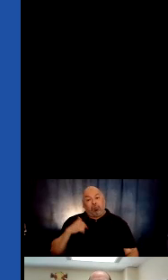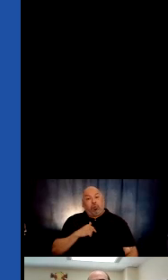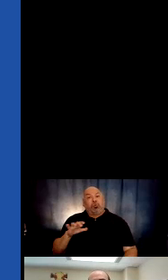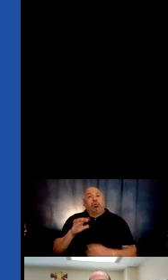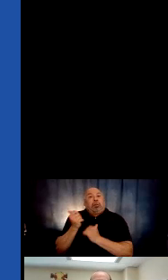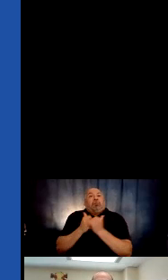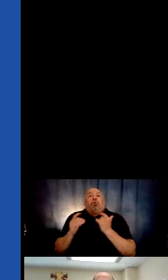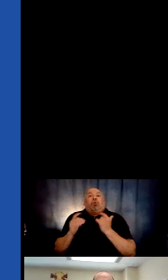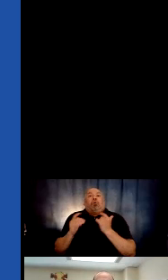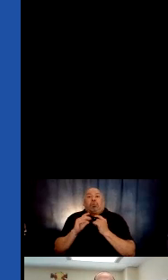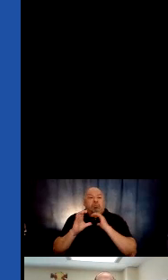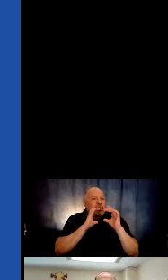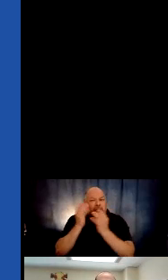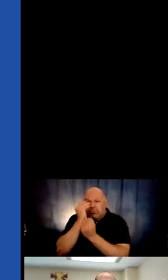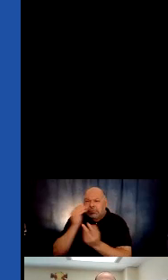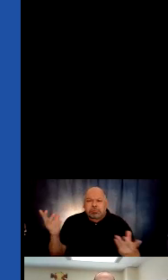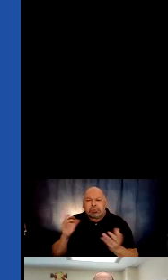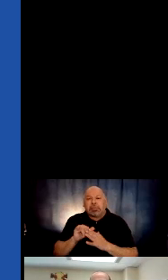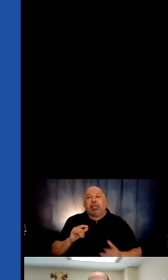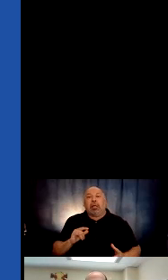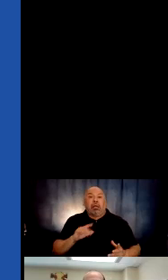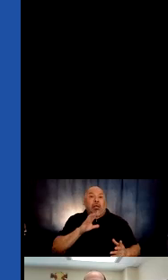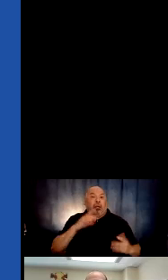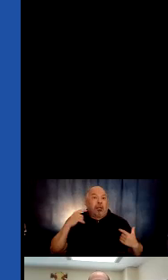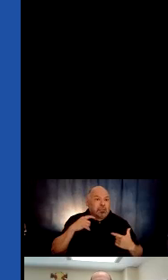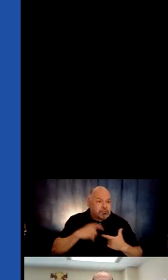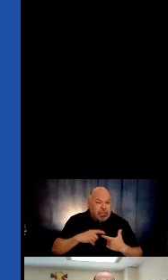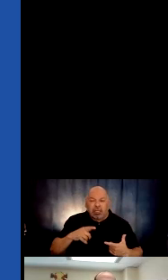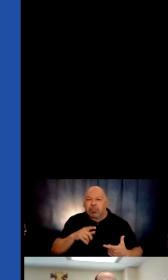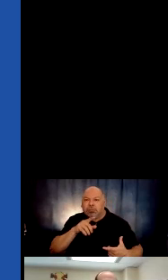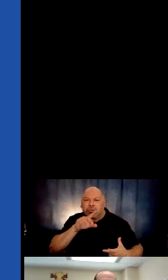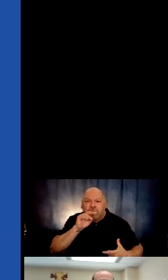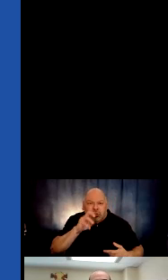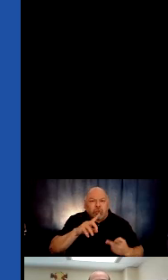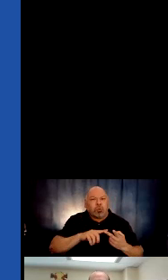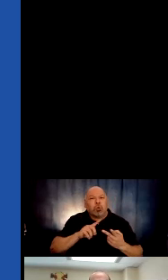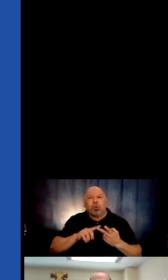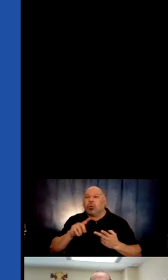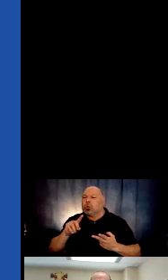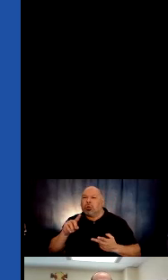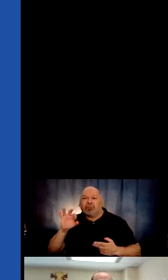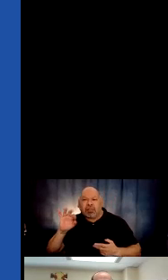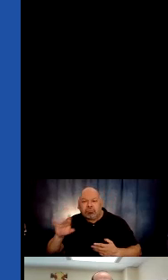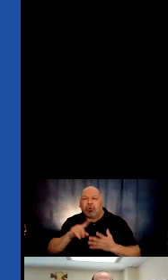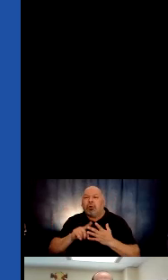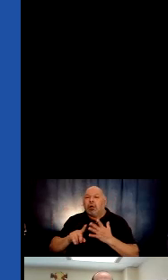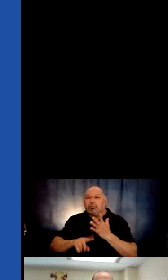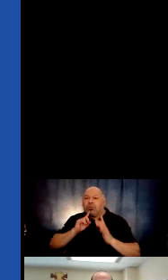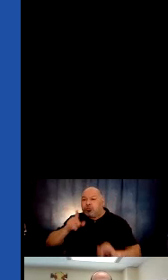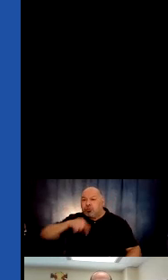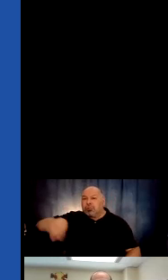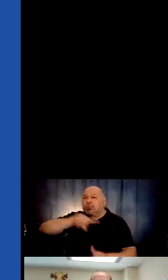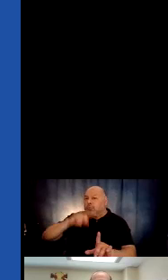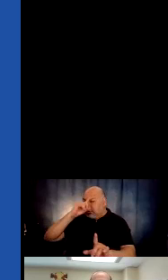all the communications, and whether it's in Spanish, on Spanish media, on our social media, to really ensure that everyone